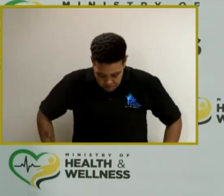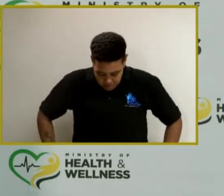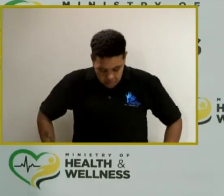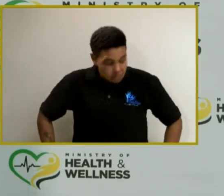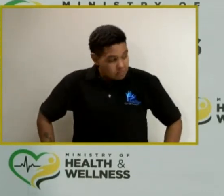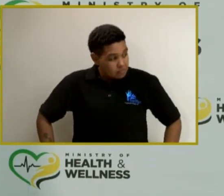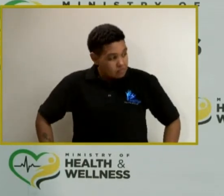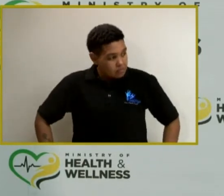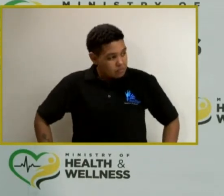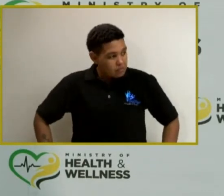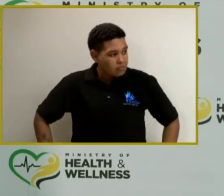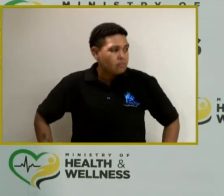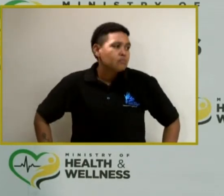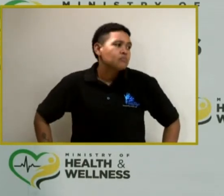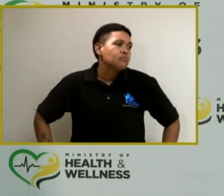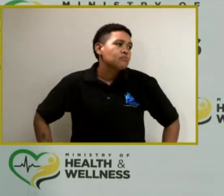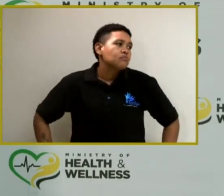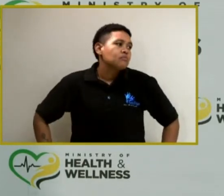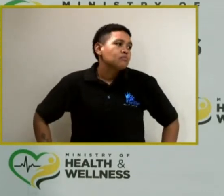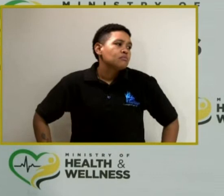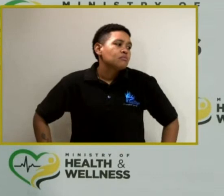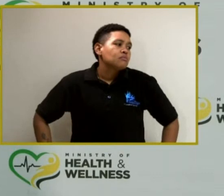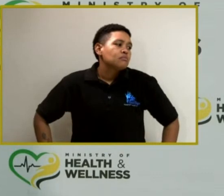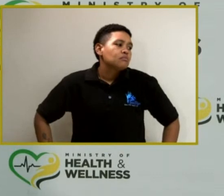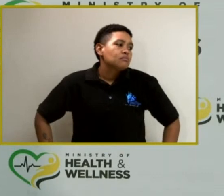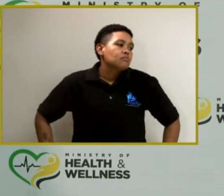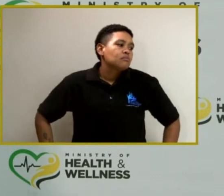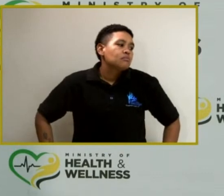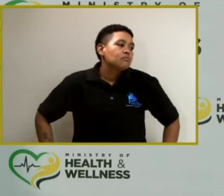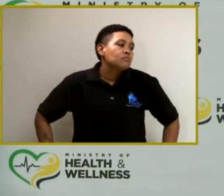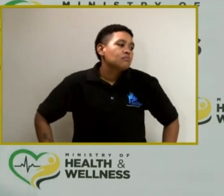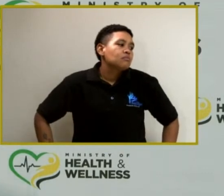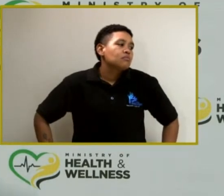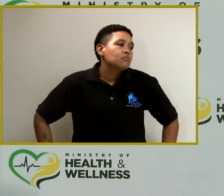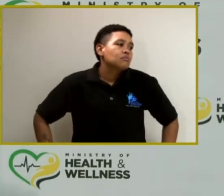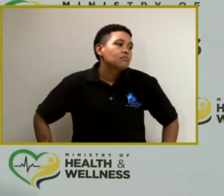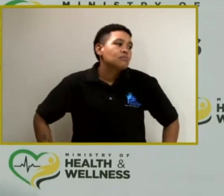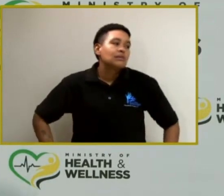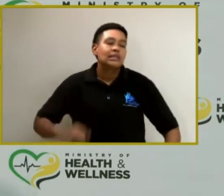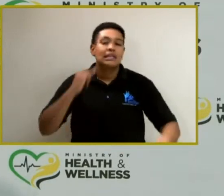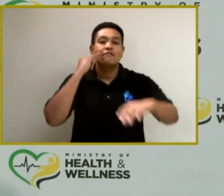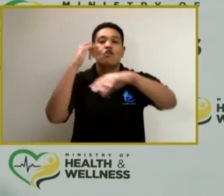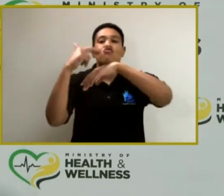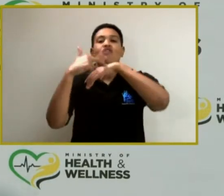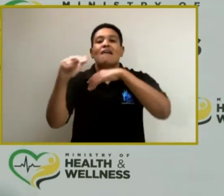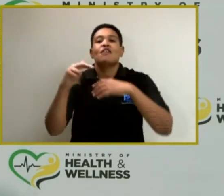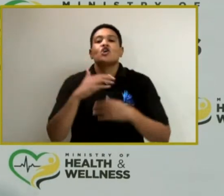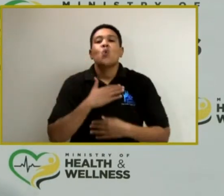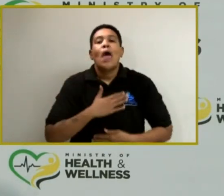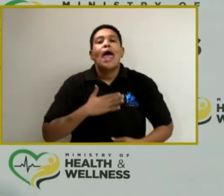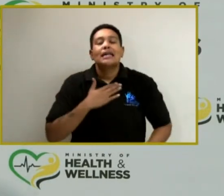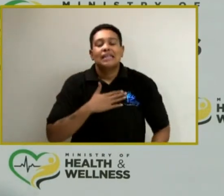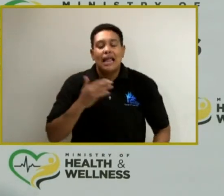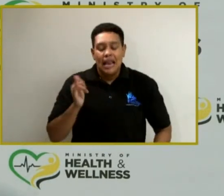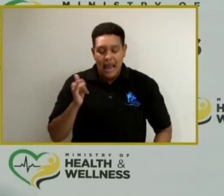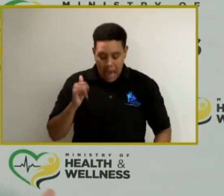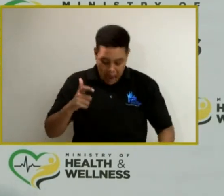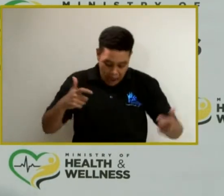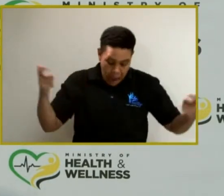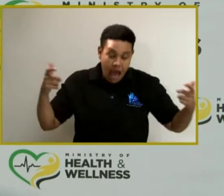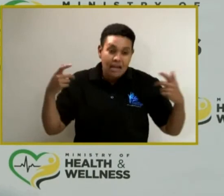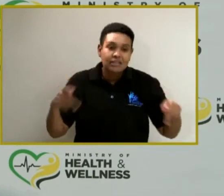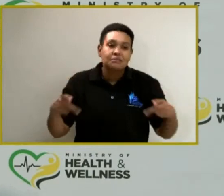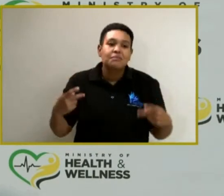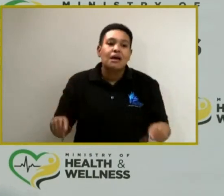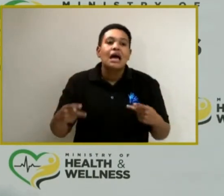And, you know, so it's not that. So if you're referring to entertainment as in large